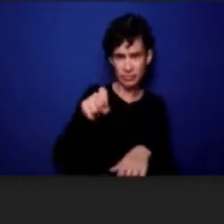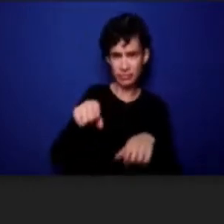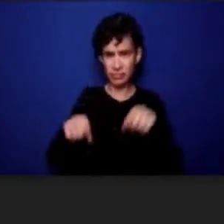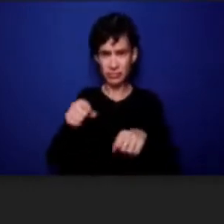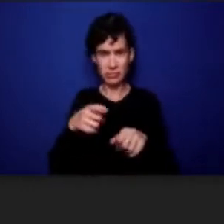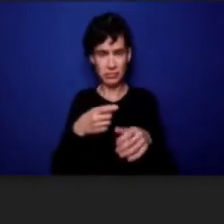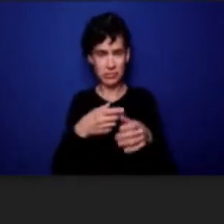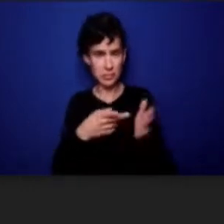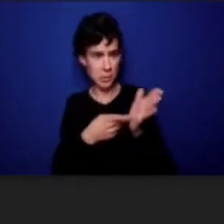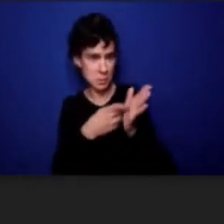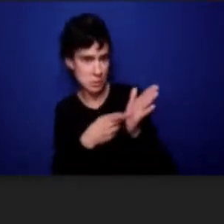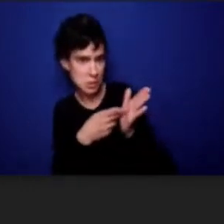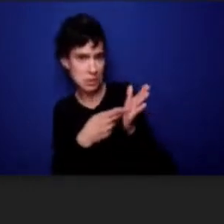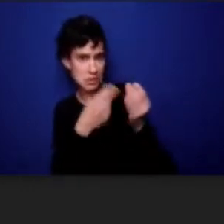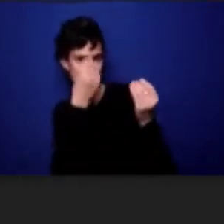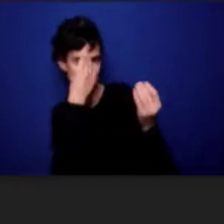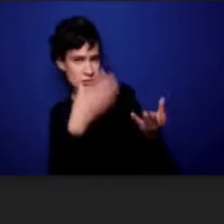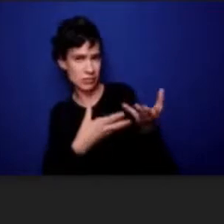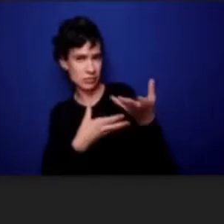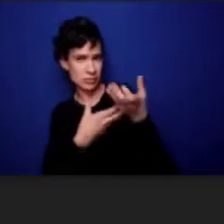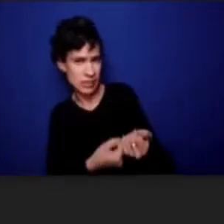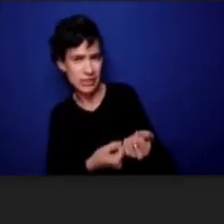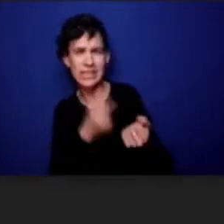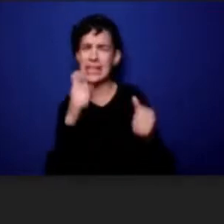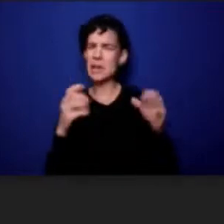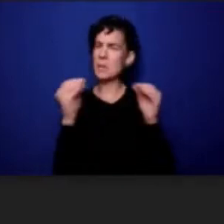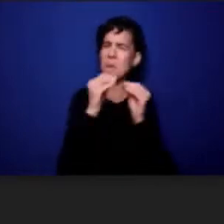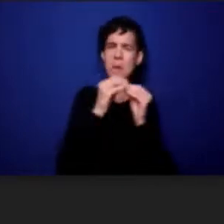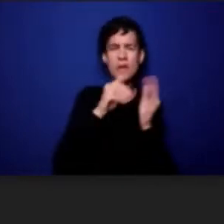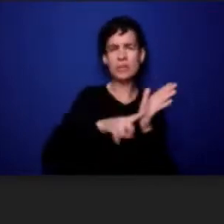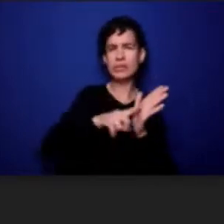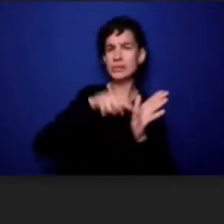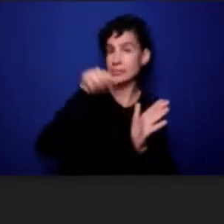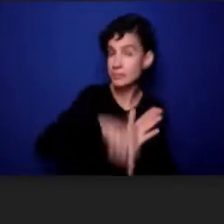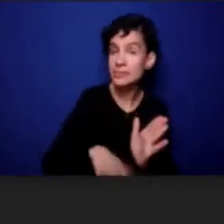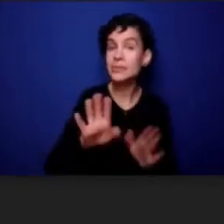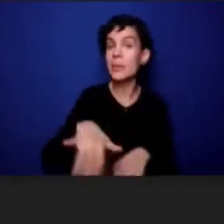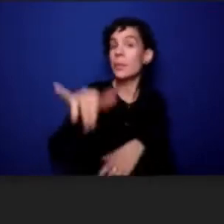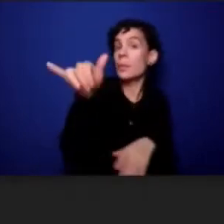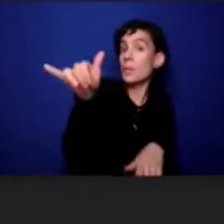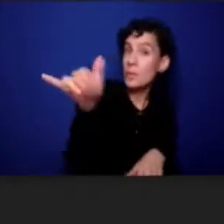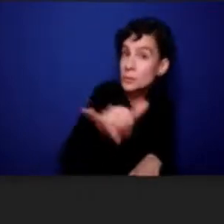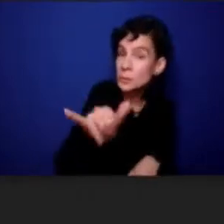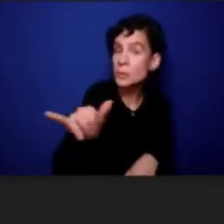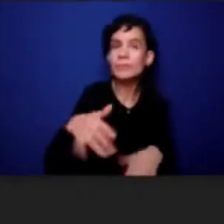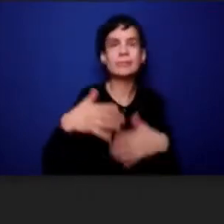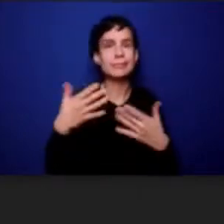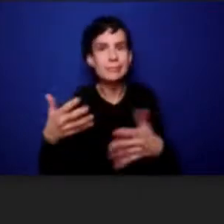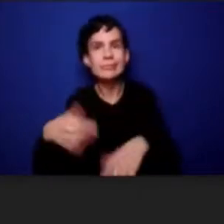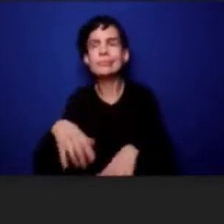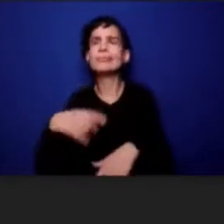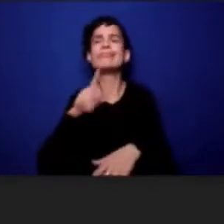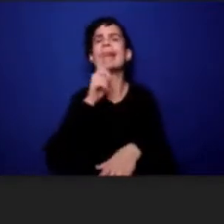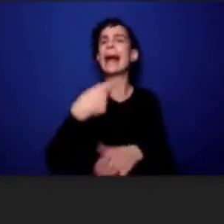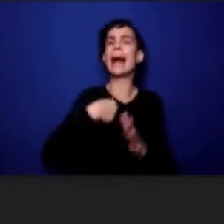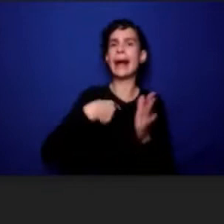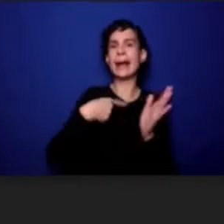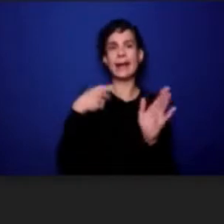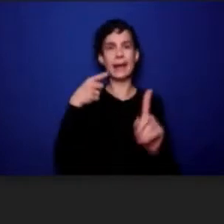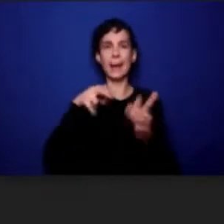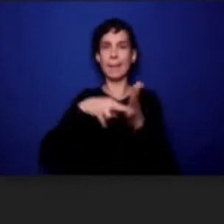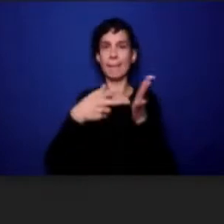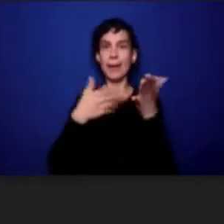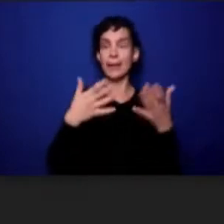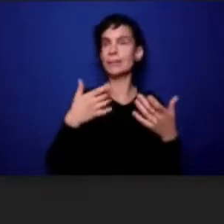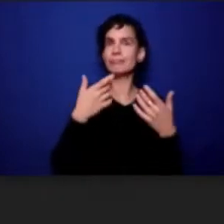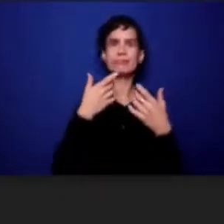But yeah, I guess in addition to that, I think sort of a larger, I guess the real